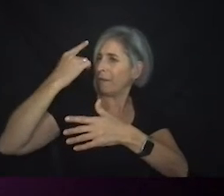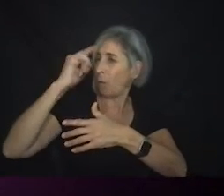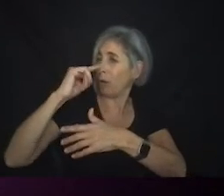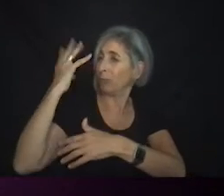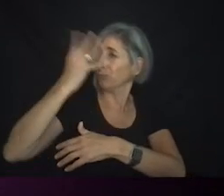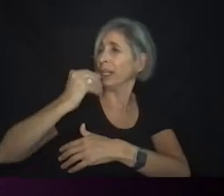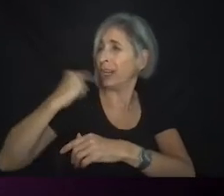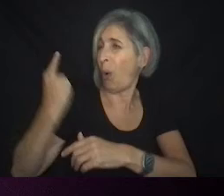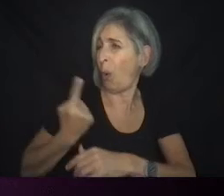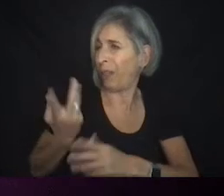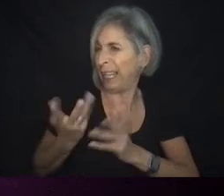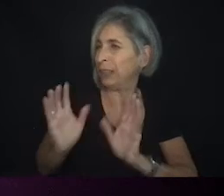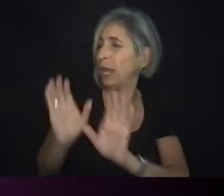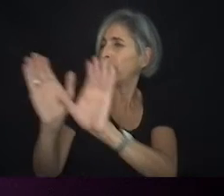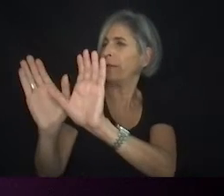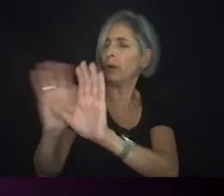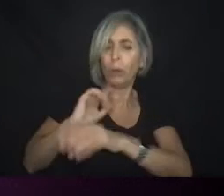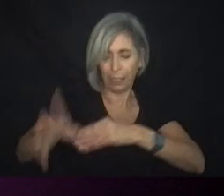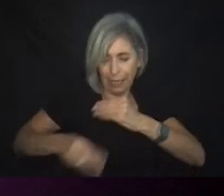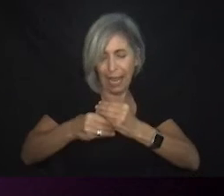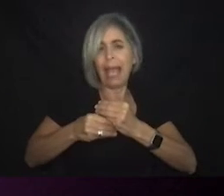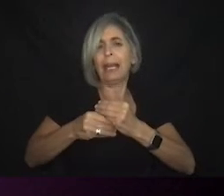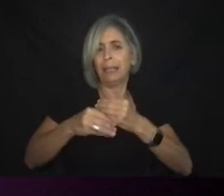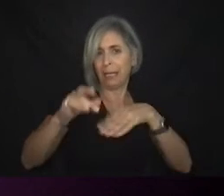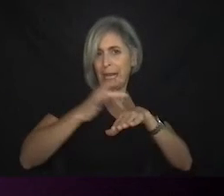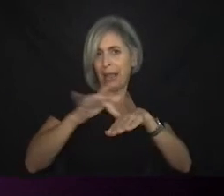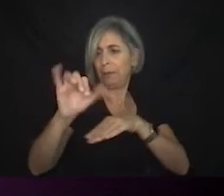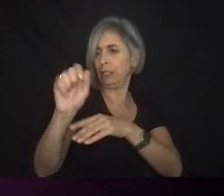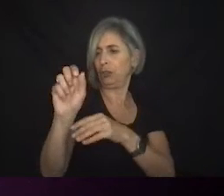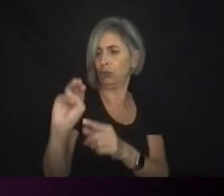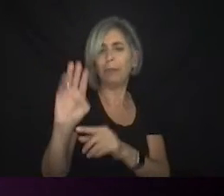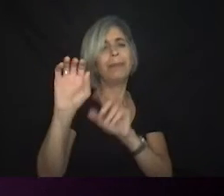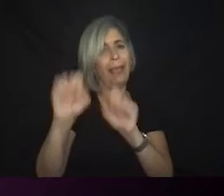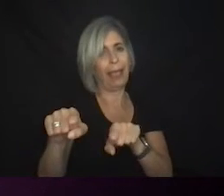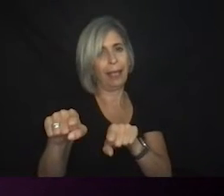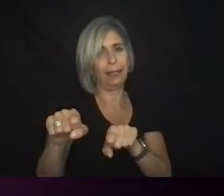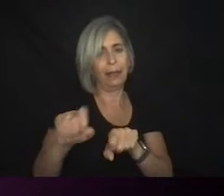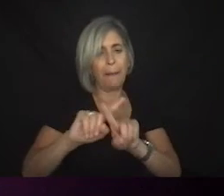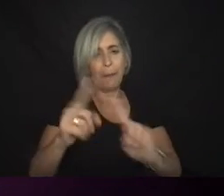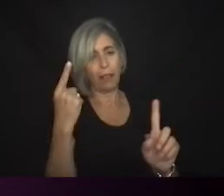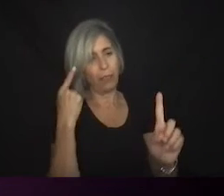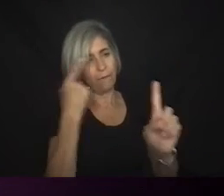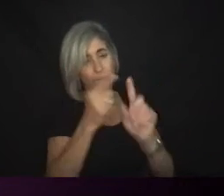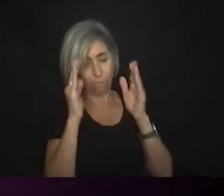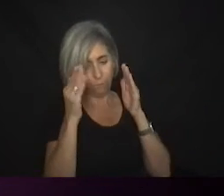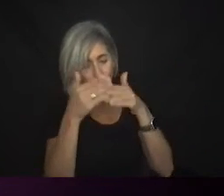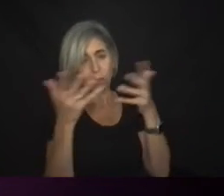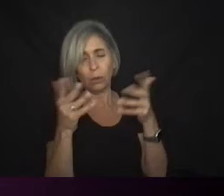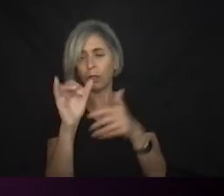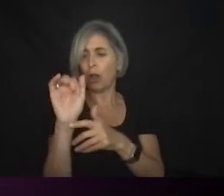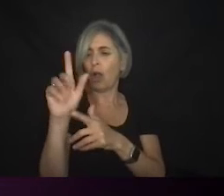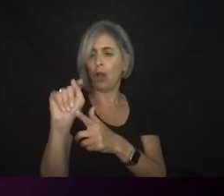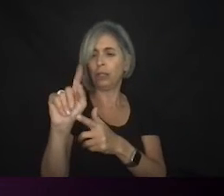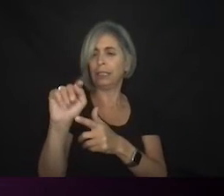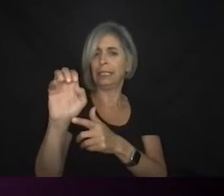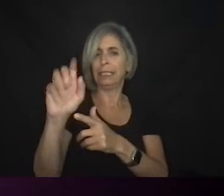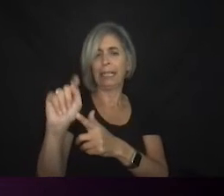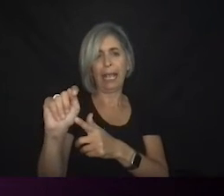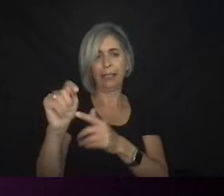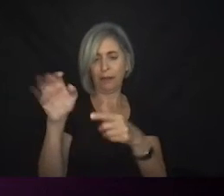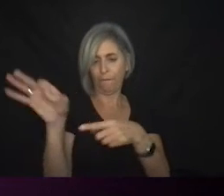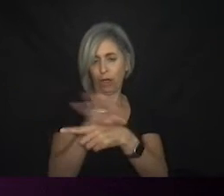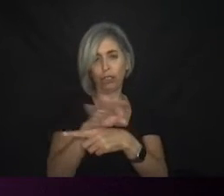pretty, we can add an empty string. But the main focus is on making the alt text functional.